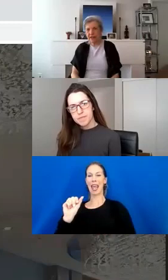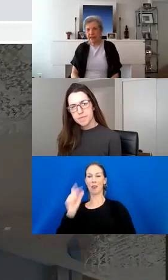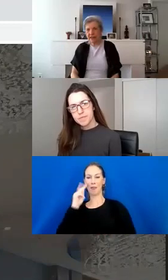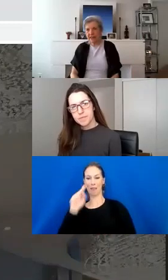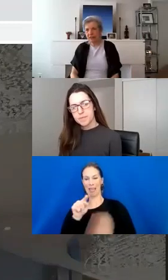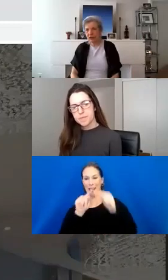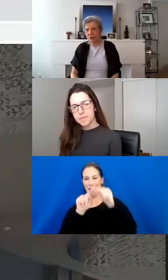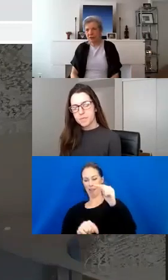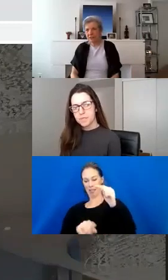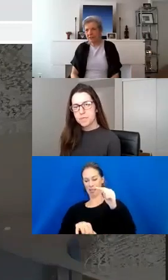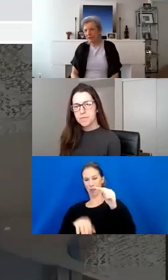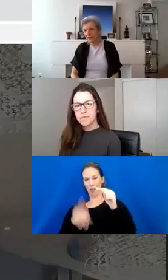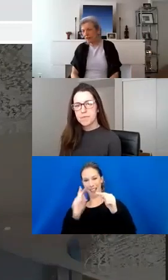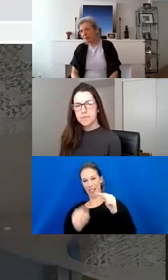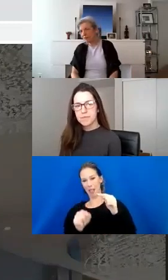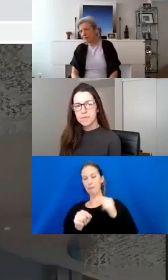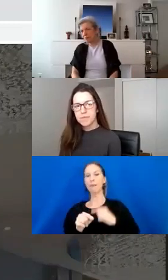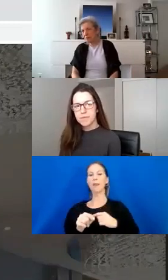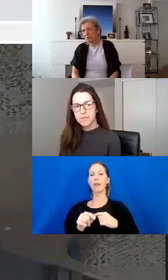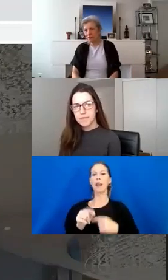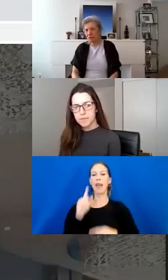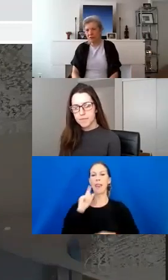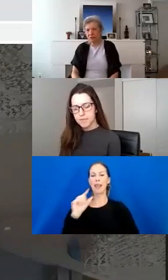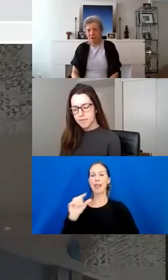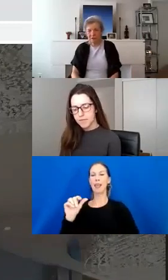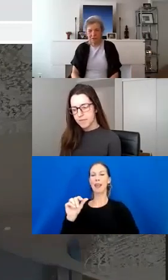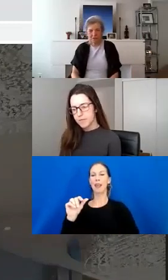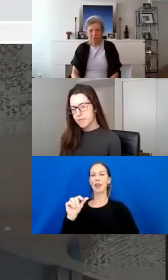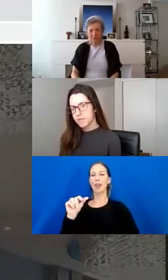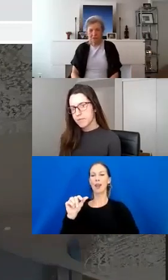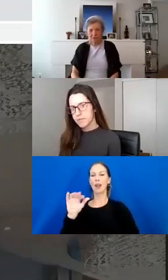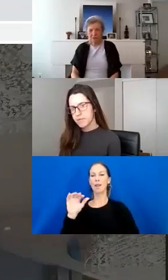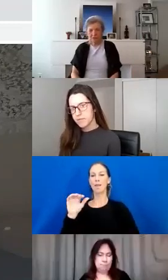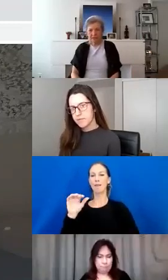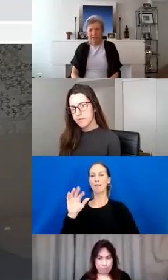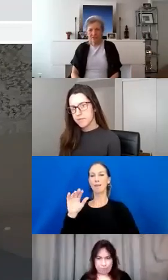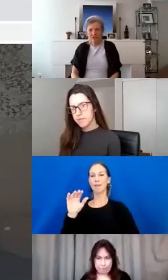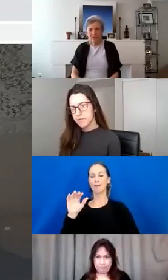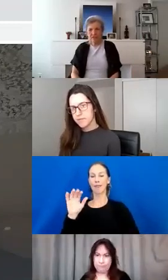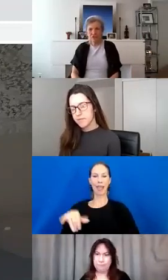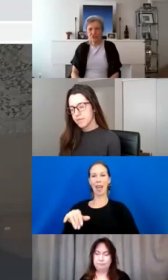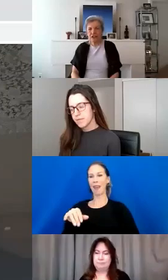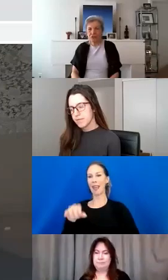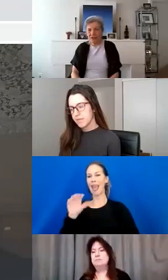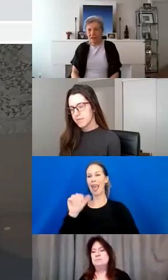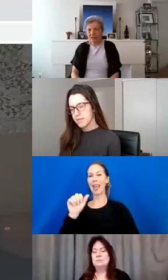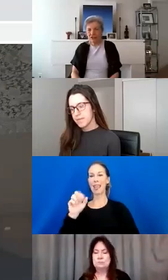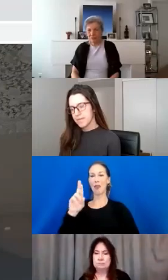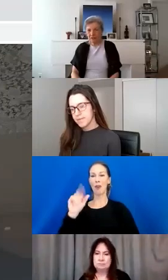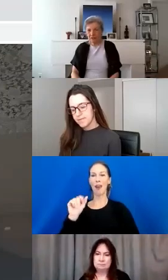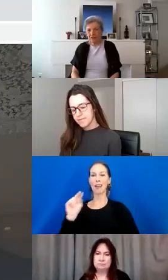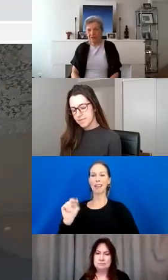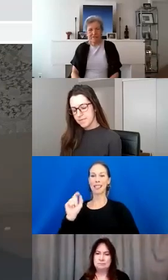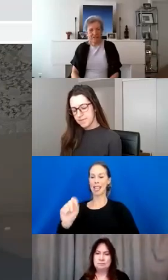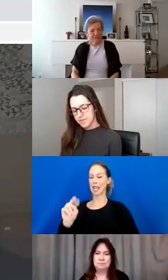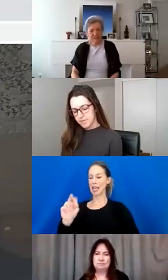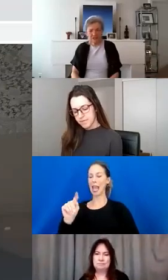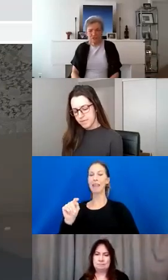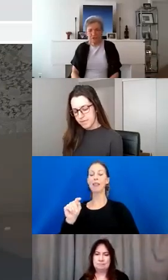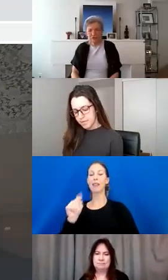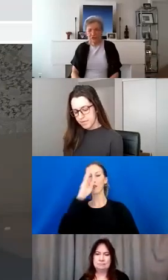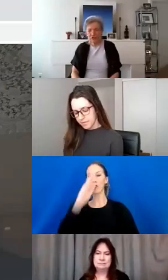Presentation-gallery at ara.net. Robert, did I remember that correctly? That is correct. That's a direct email. If you have